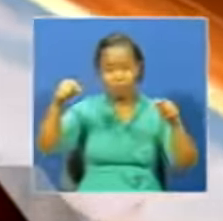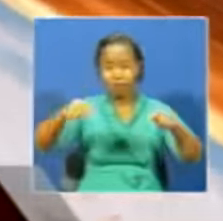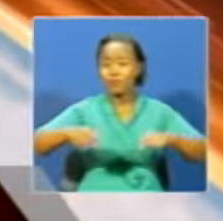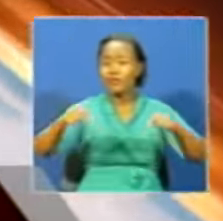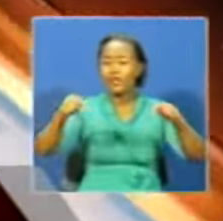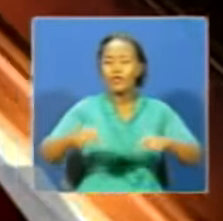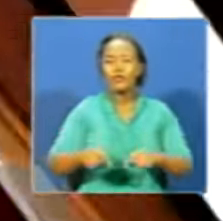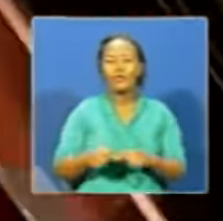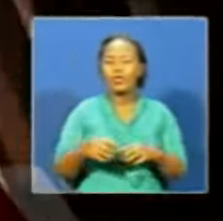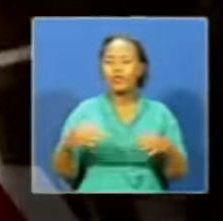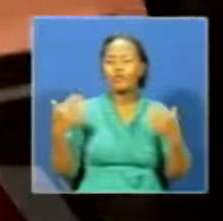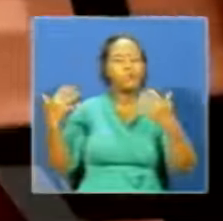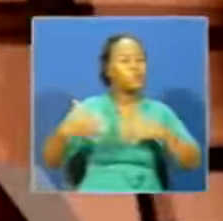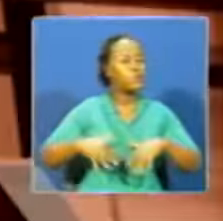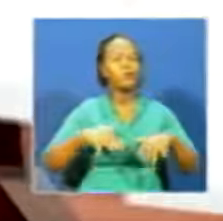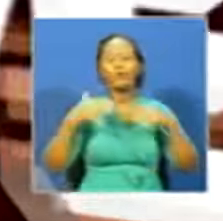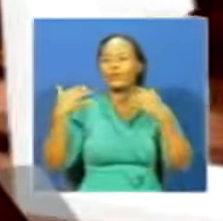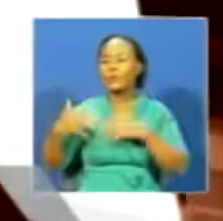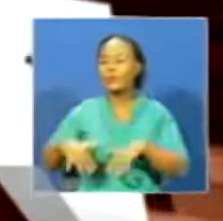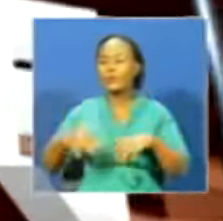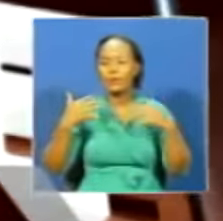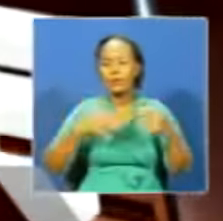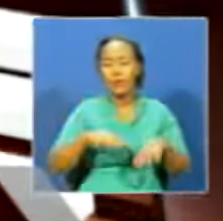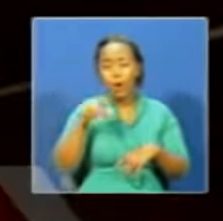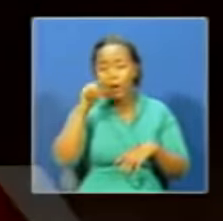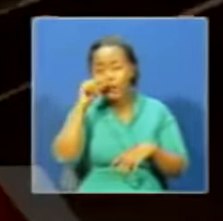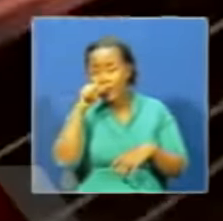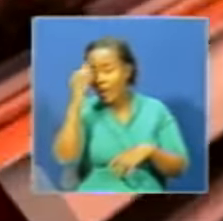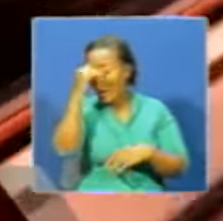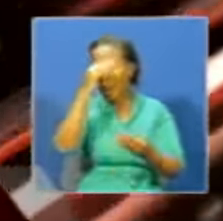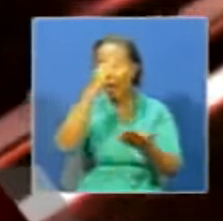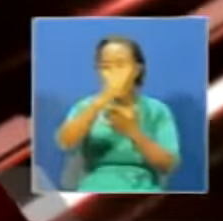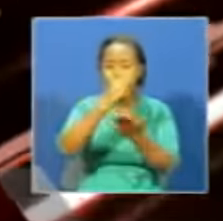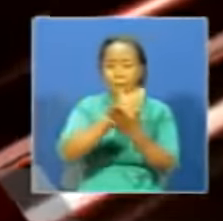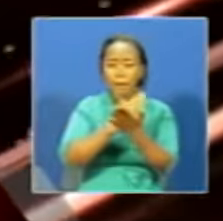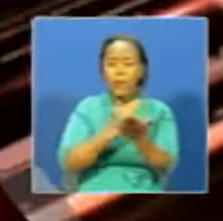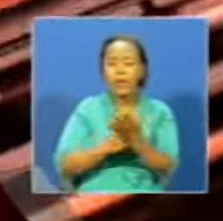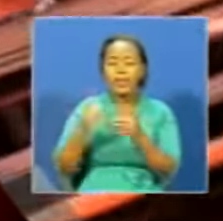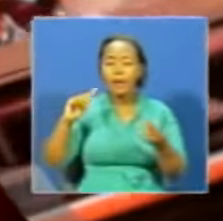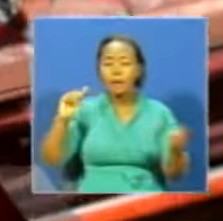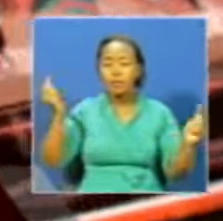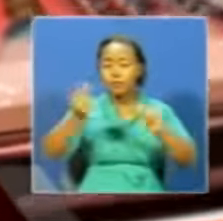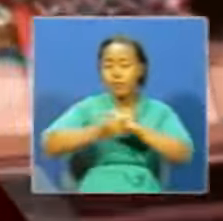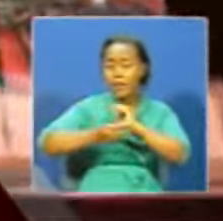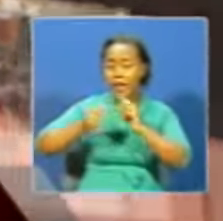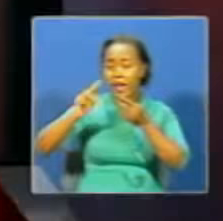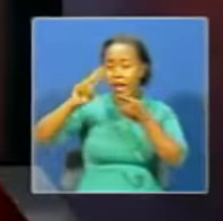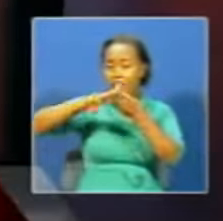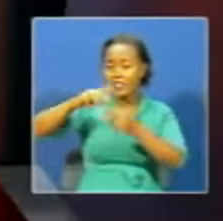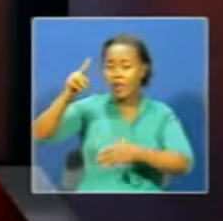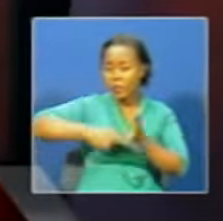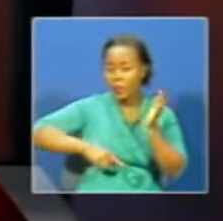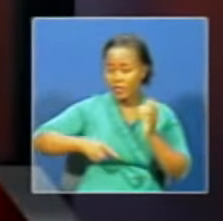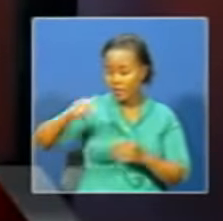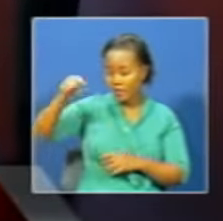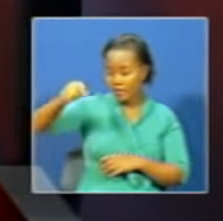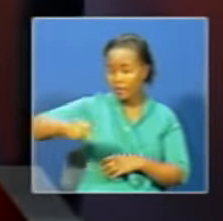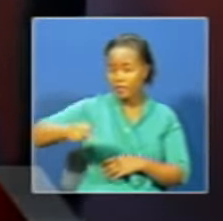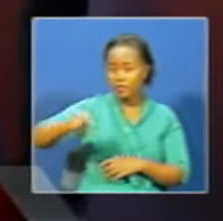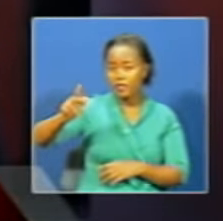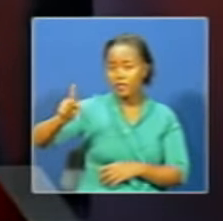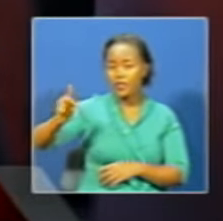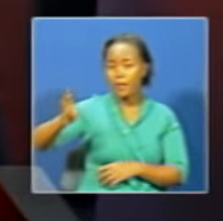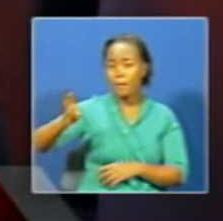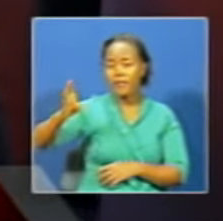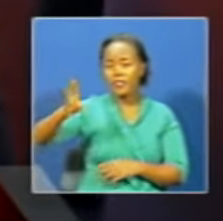item on Twitter ahead of the news and programming relaunch under hashtag This is KBC. Media legend